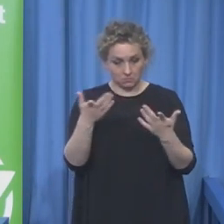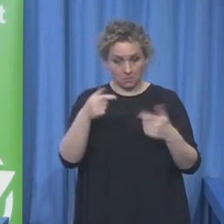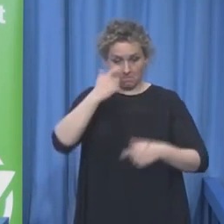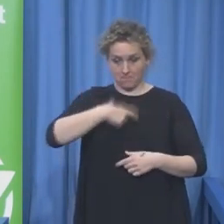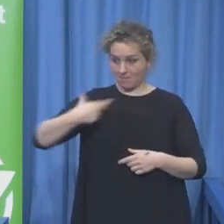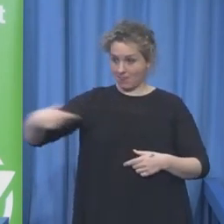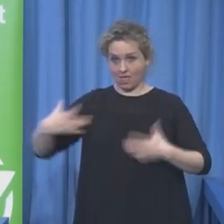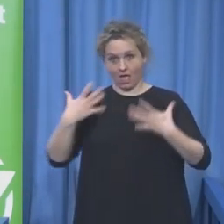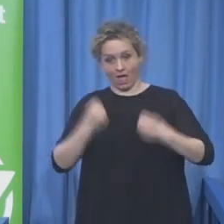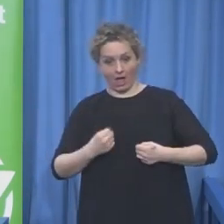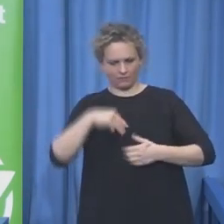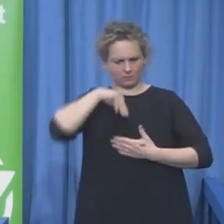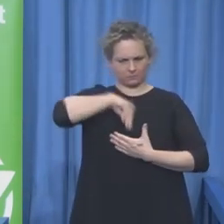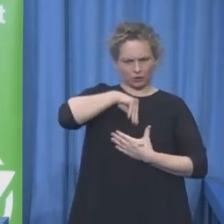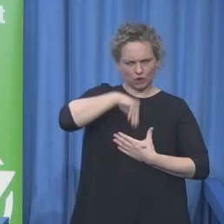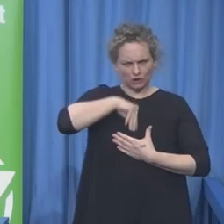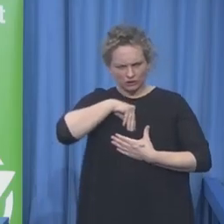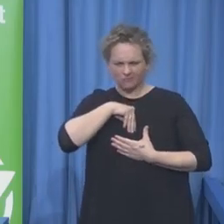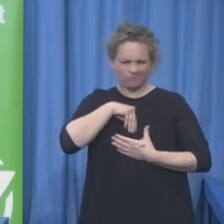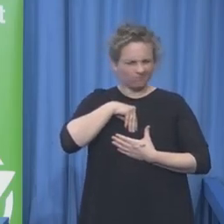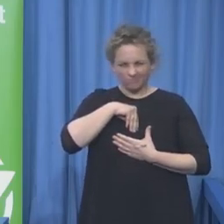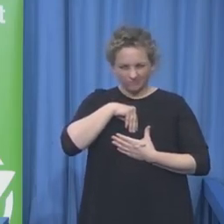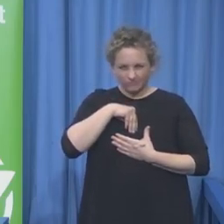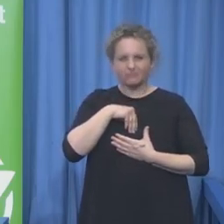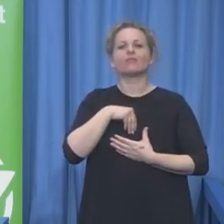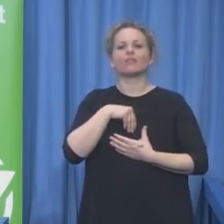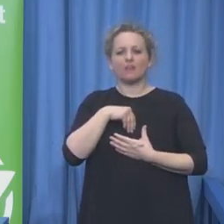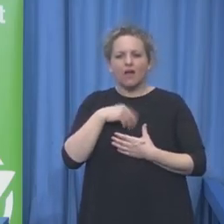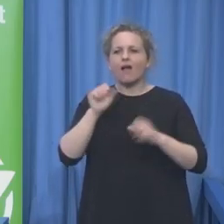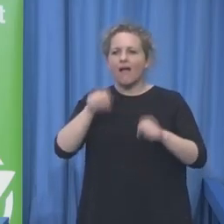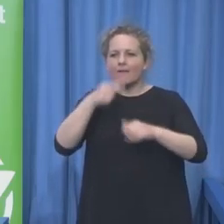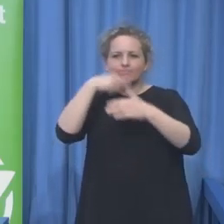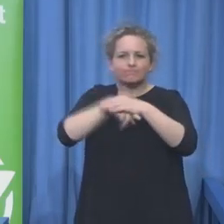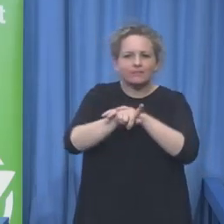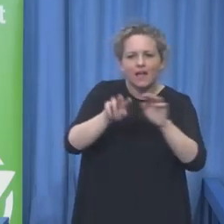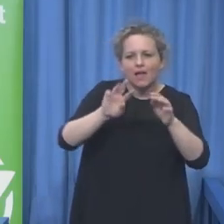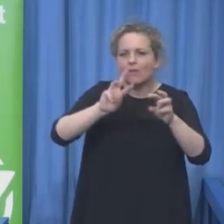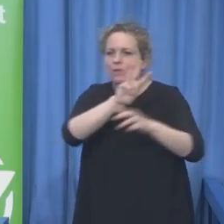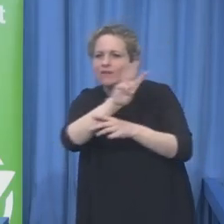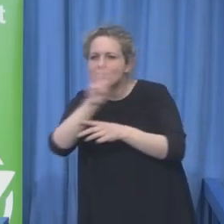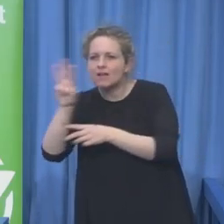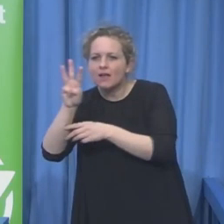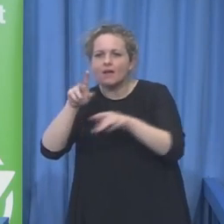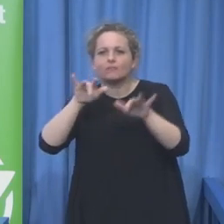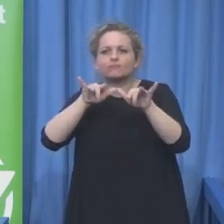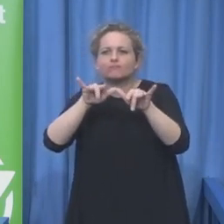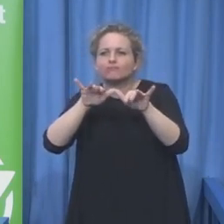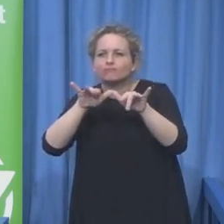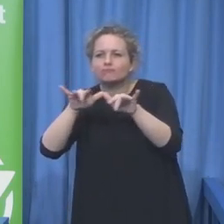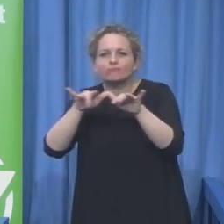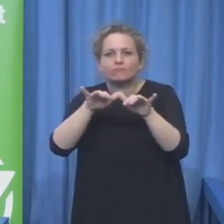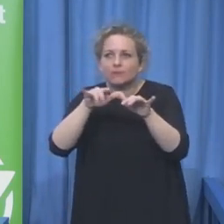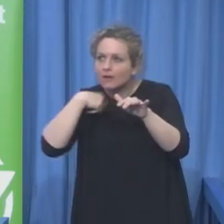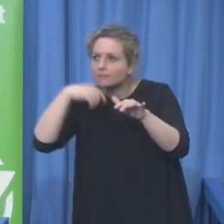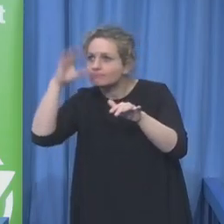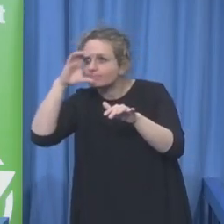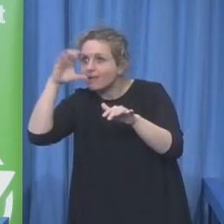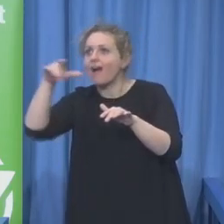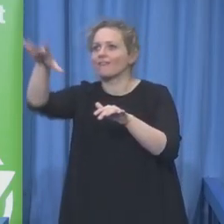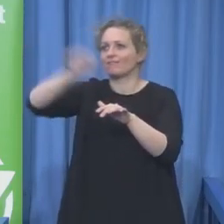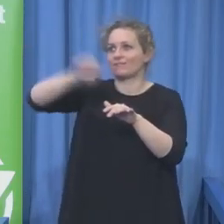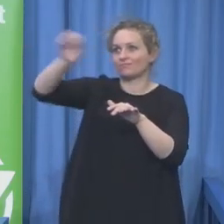website. So what is it about the integrated model that makes it so successful? The thing